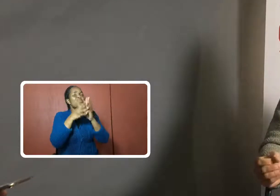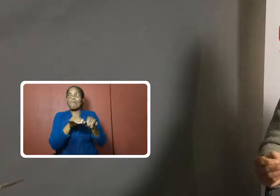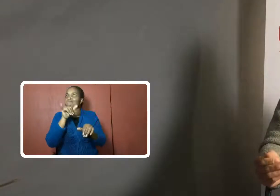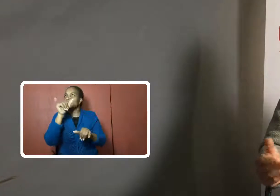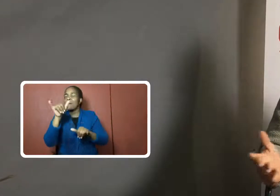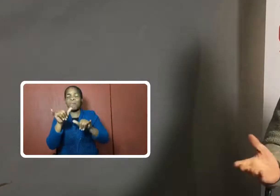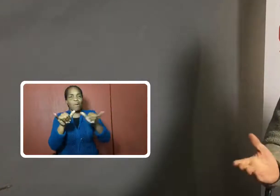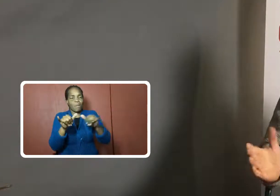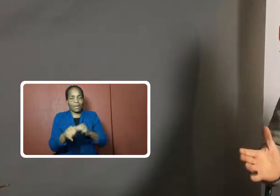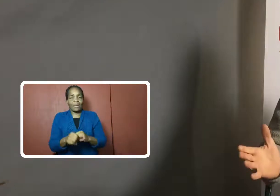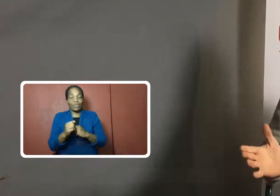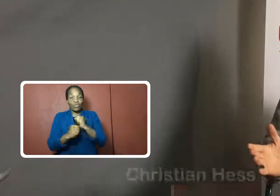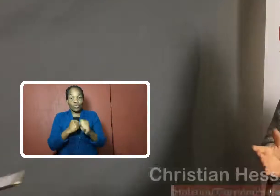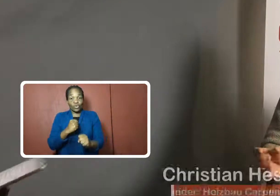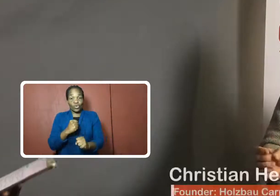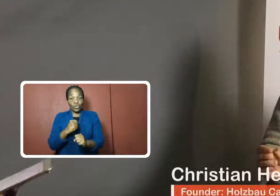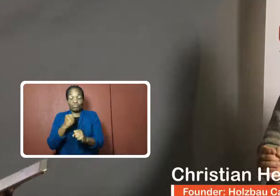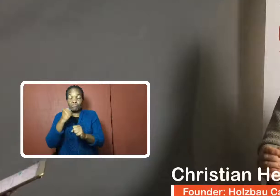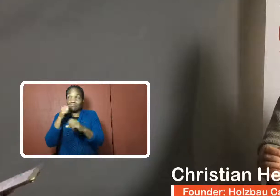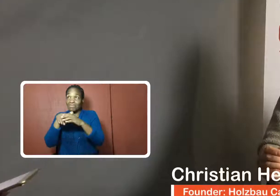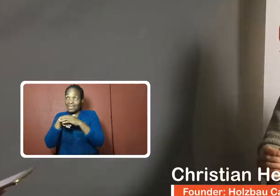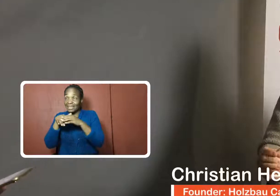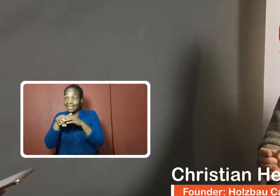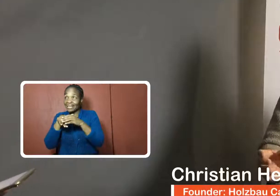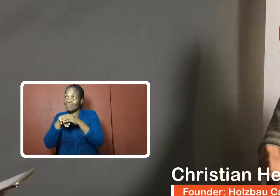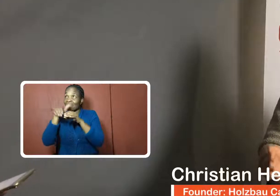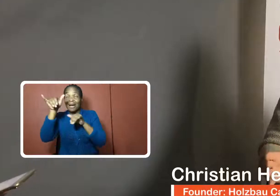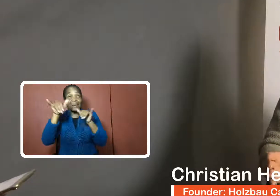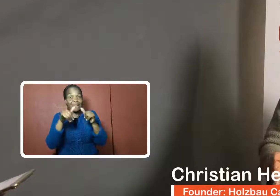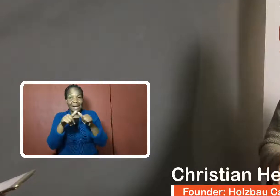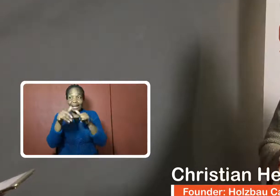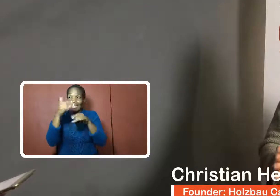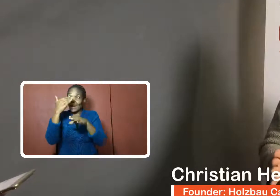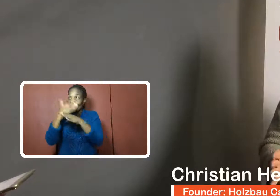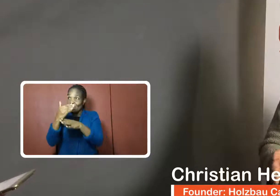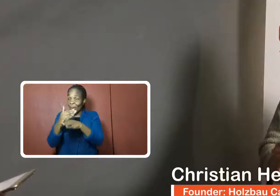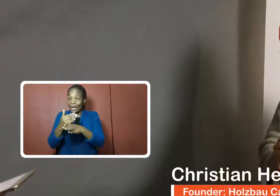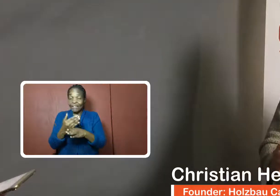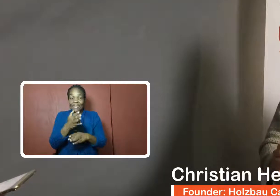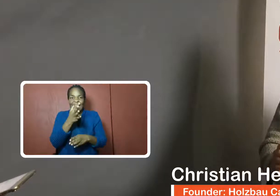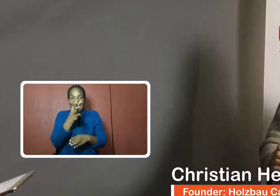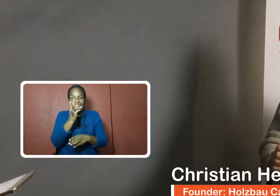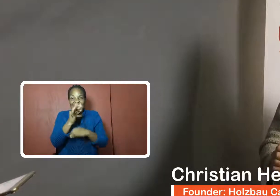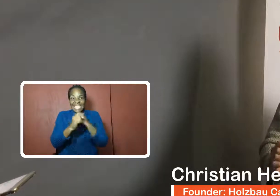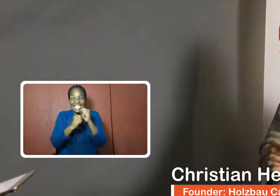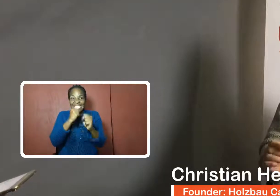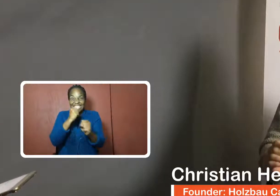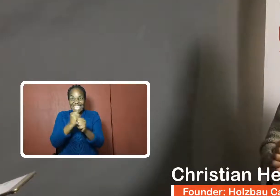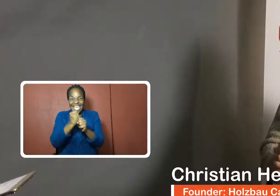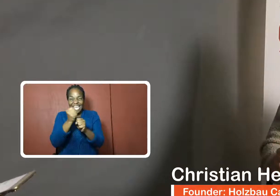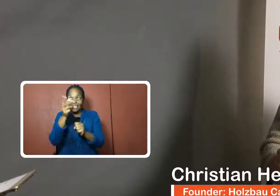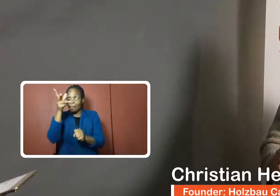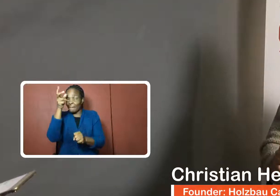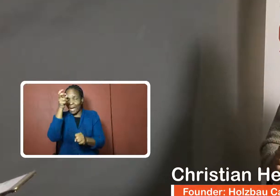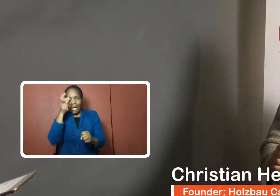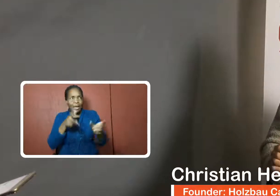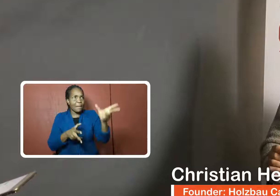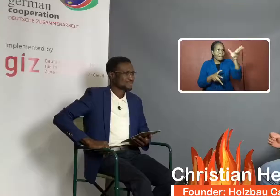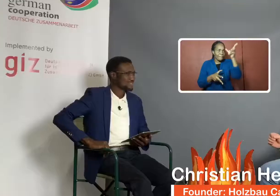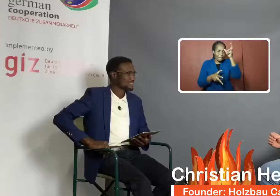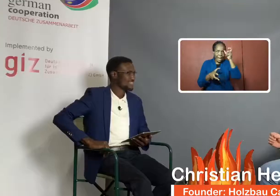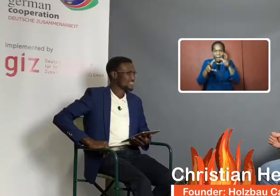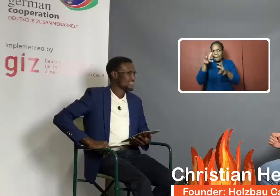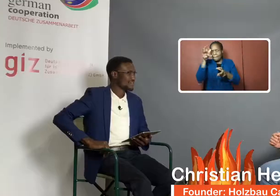be around 9 years. Yeah, 9 years of experience in carpentry before I started.